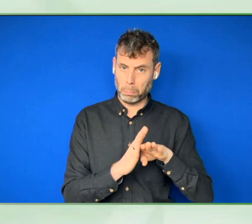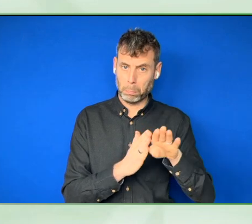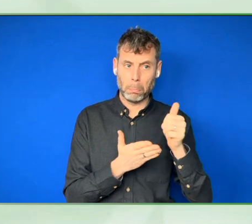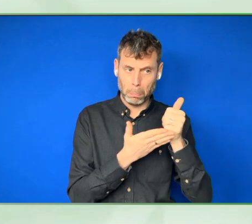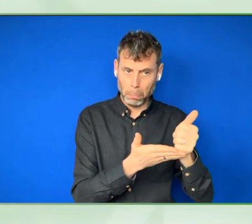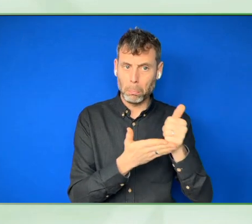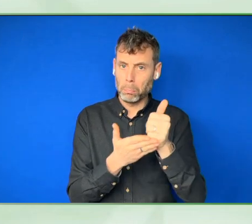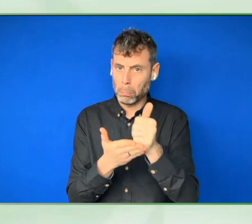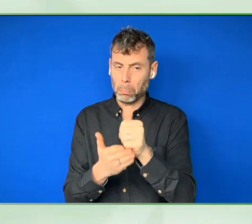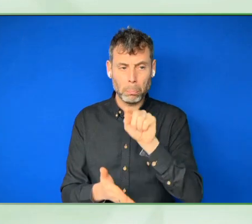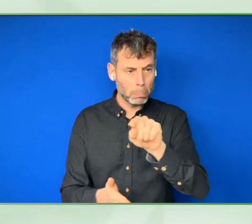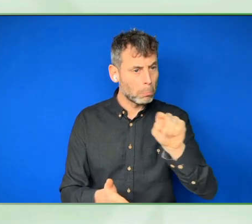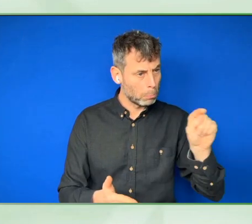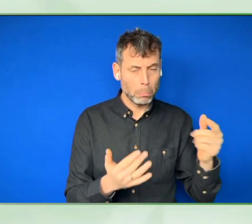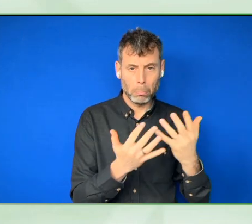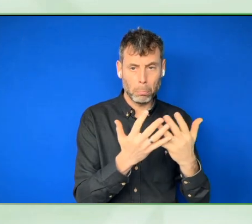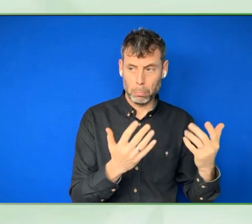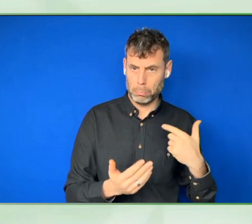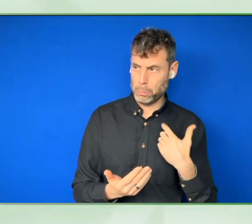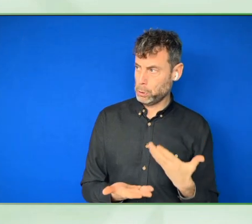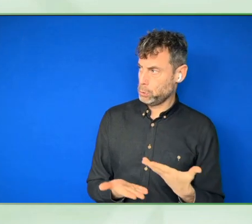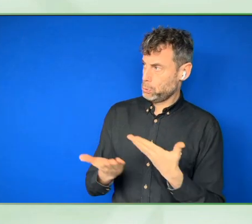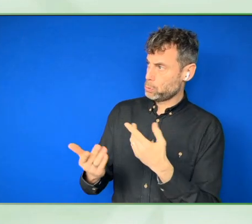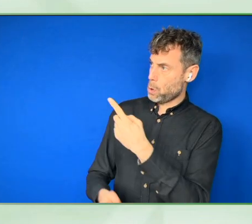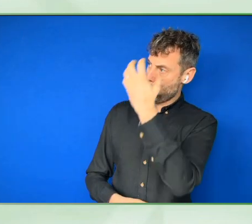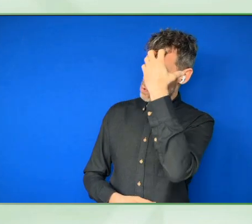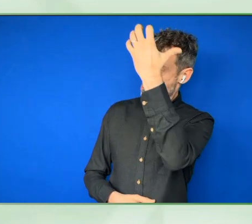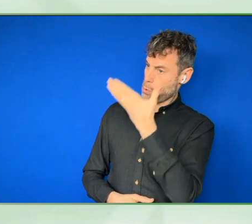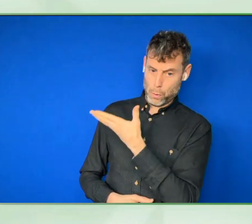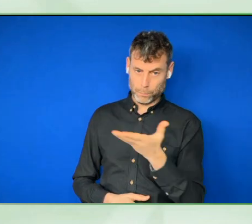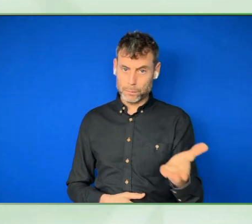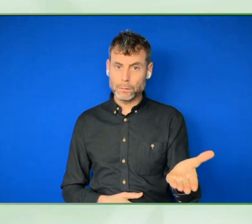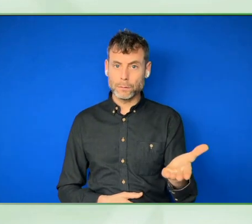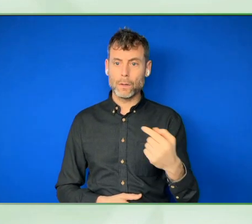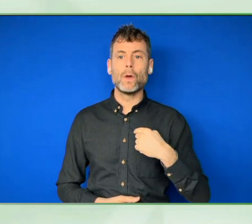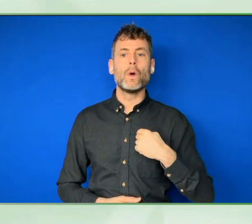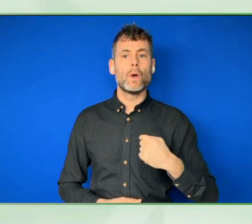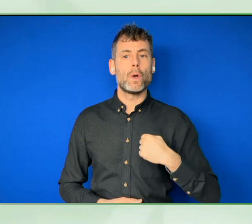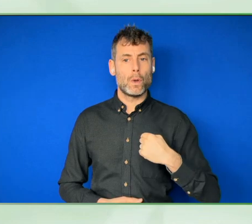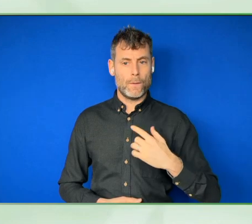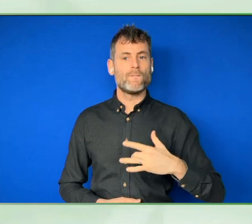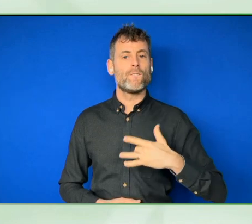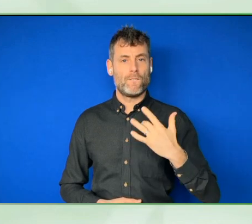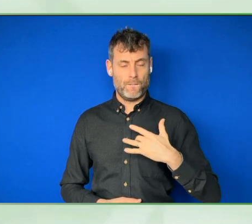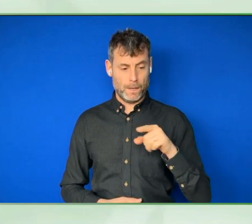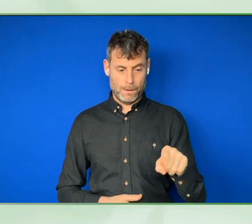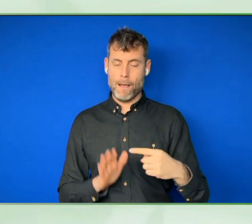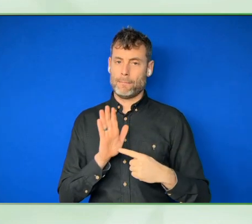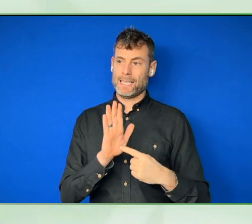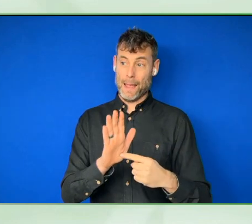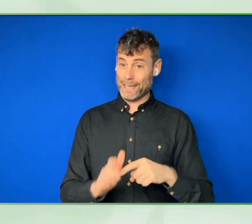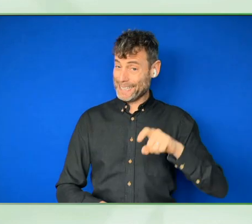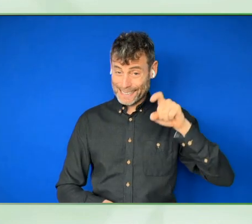that government will create the post of optometrists at the rural health centers, and they will use the